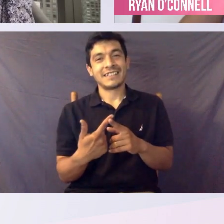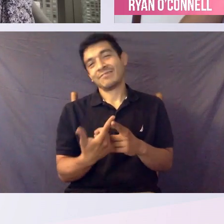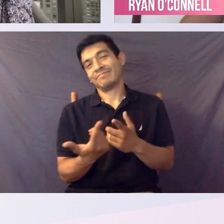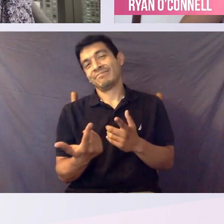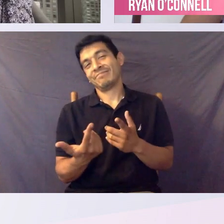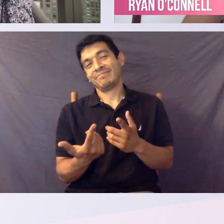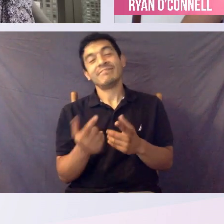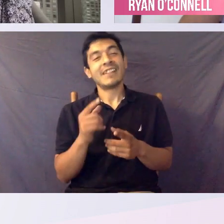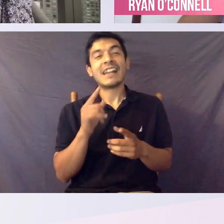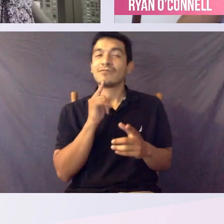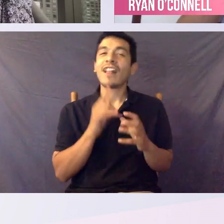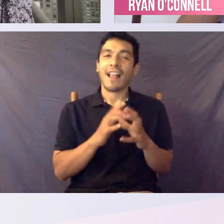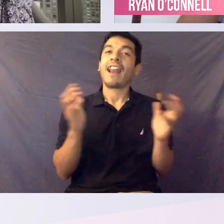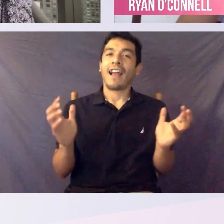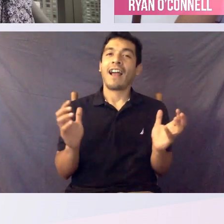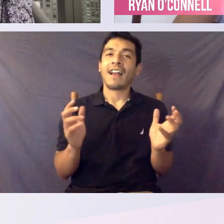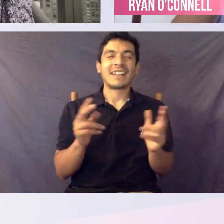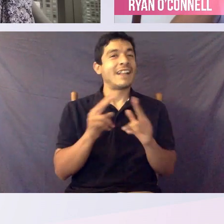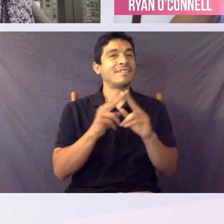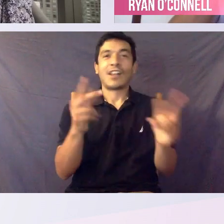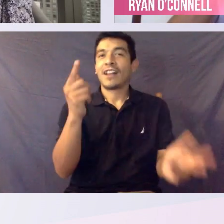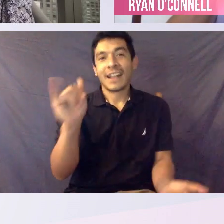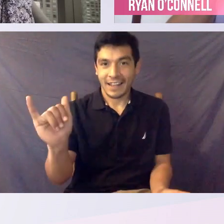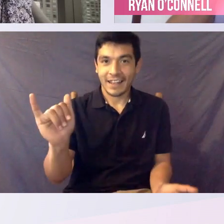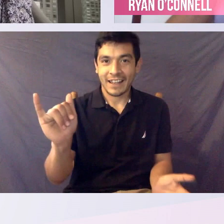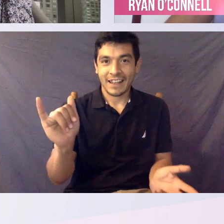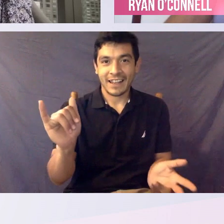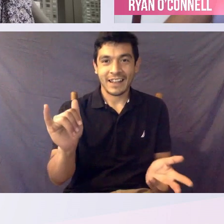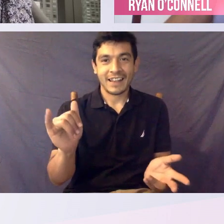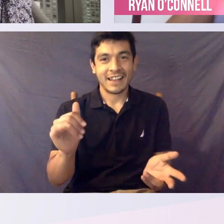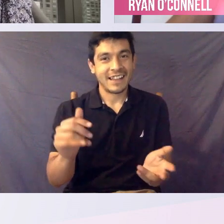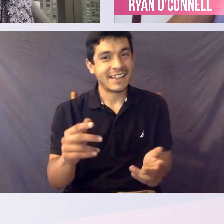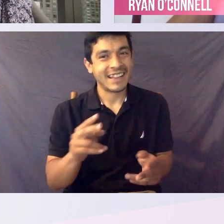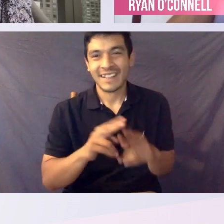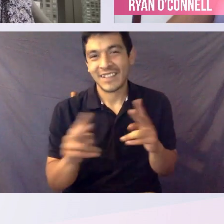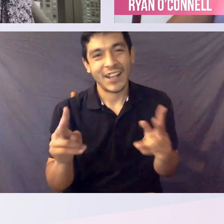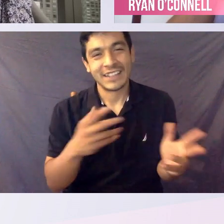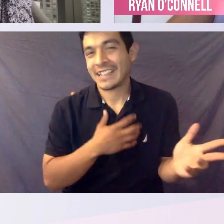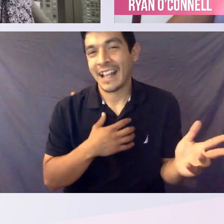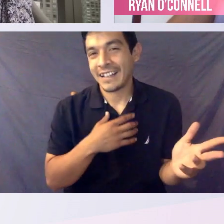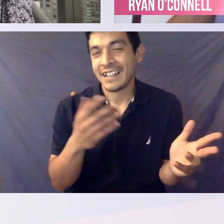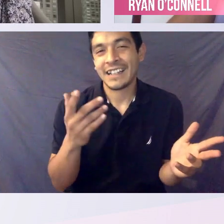It's a lot. It's super gay, it's super disabled.